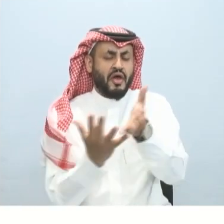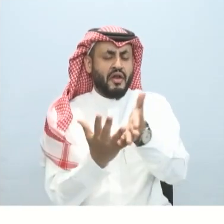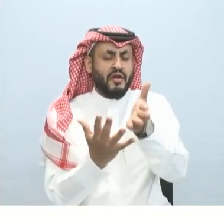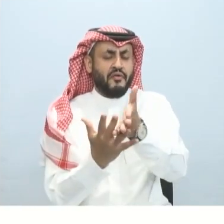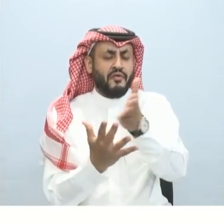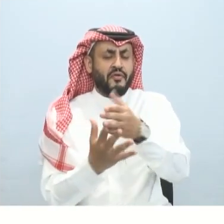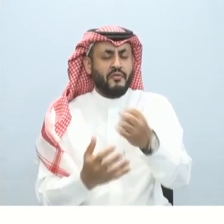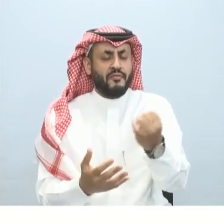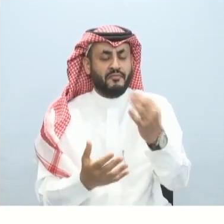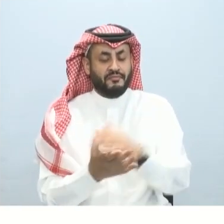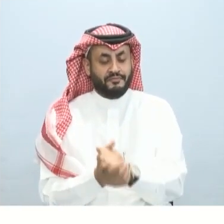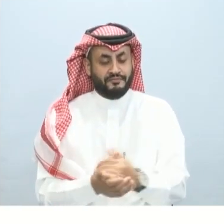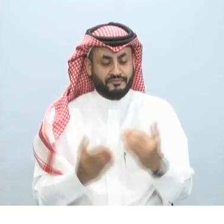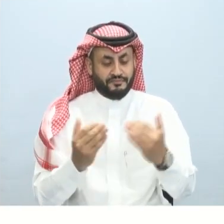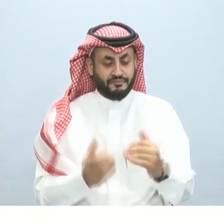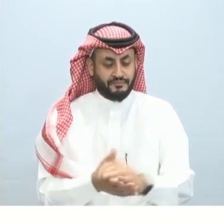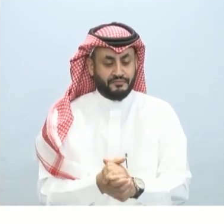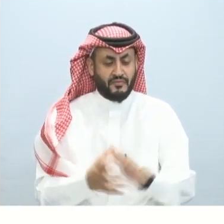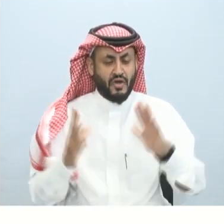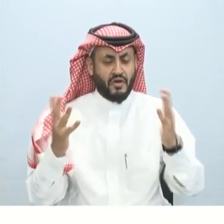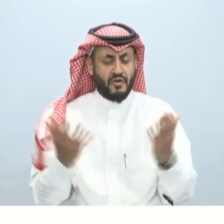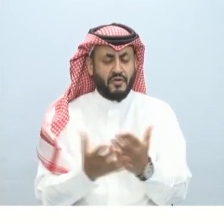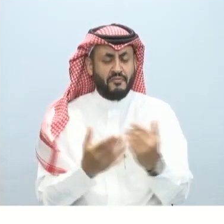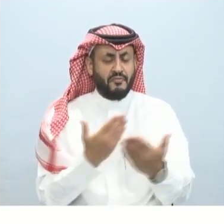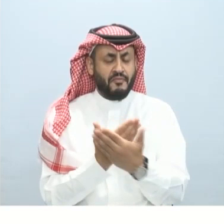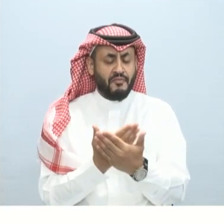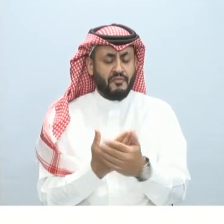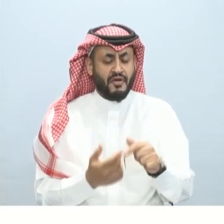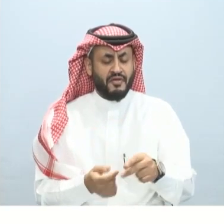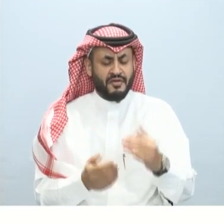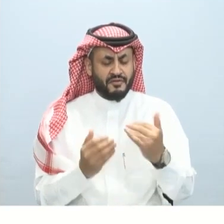This year's exhibit is more impressive than the last year's.